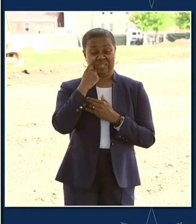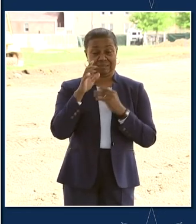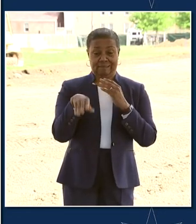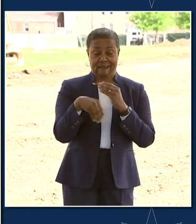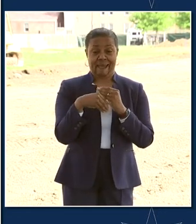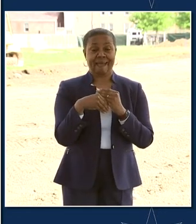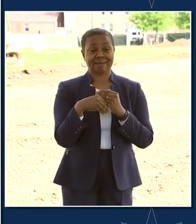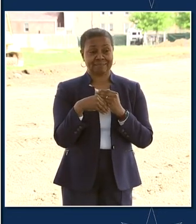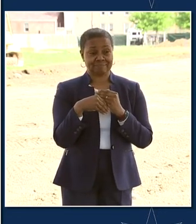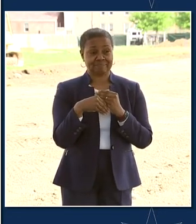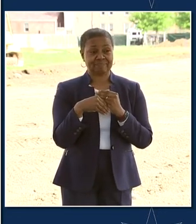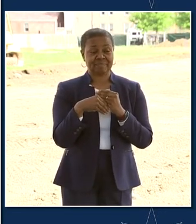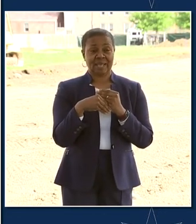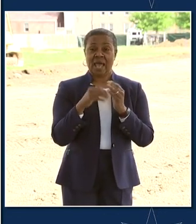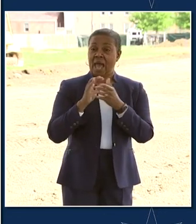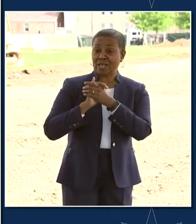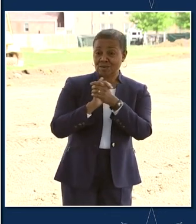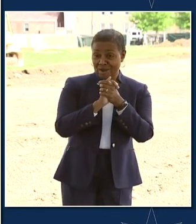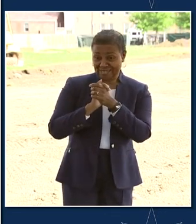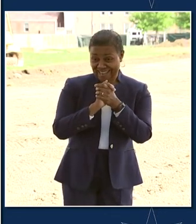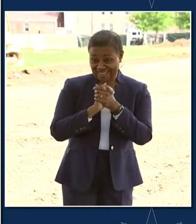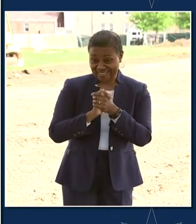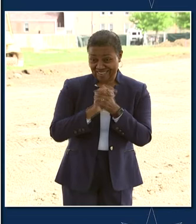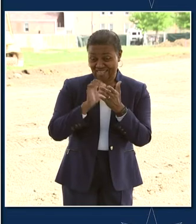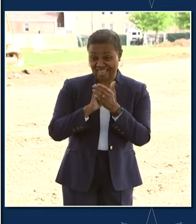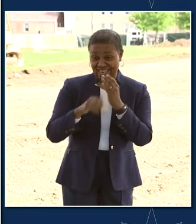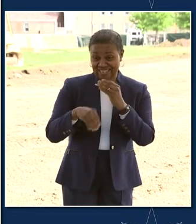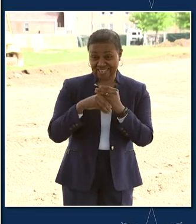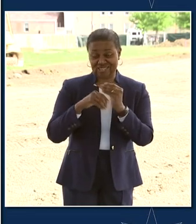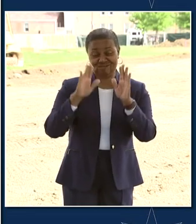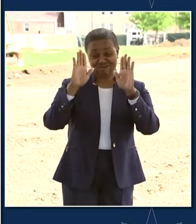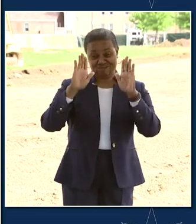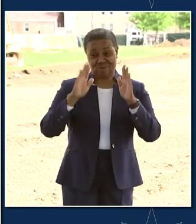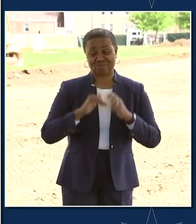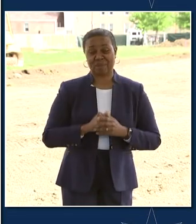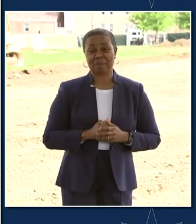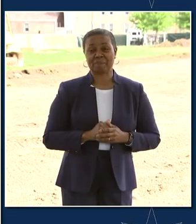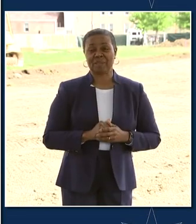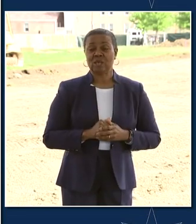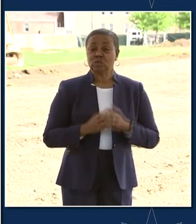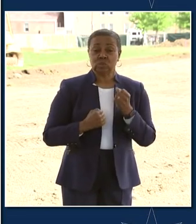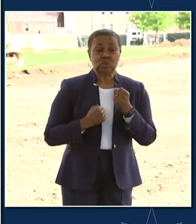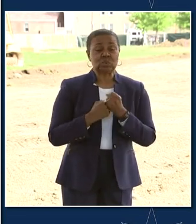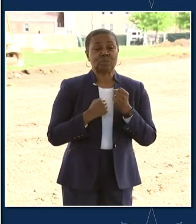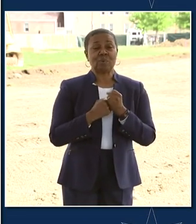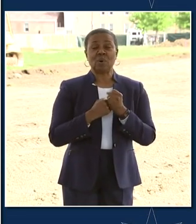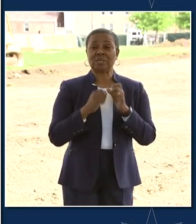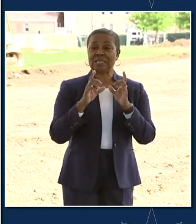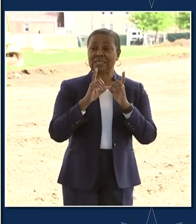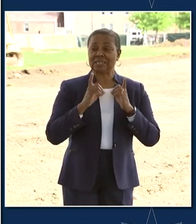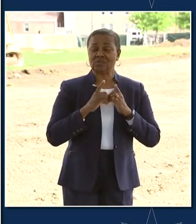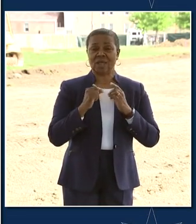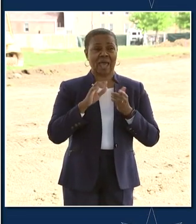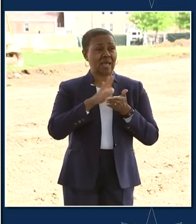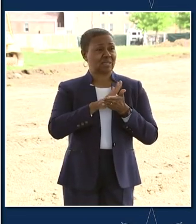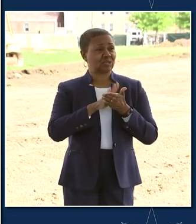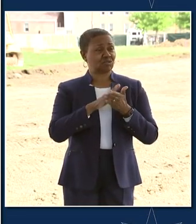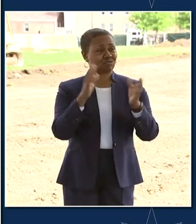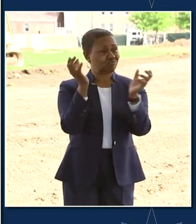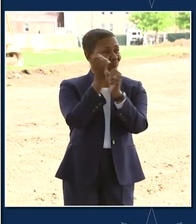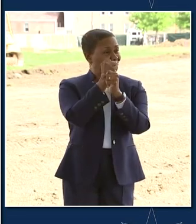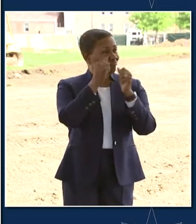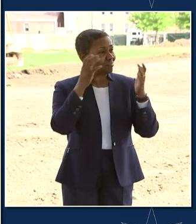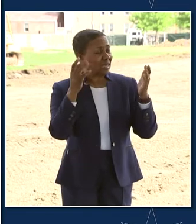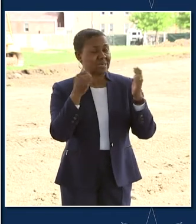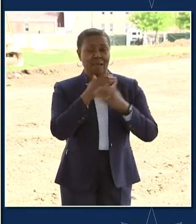added, and congratulations on that. It's a great achievement. To support the district and the school's vision,